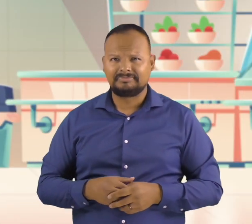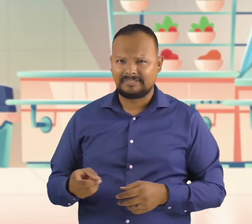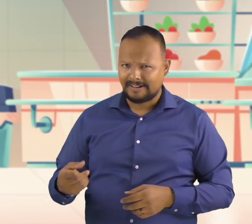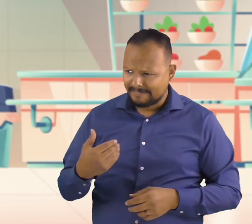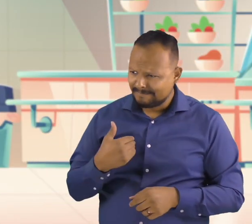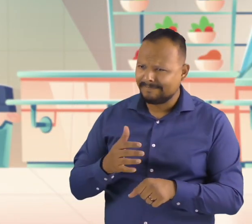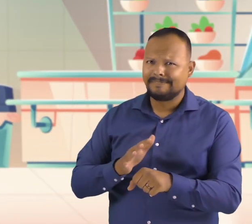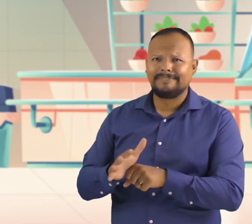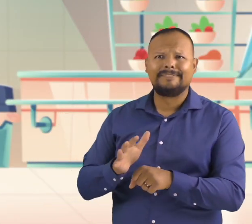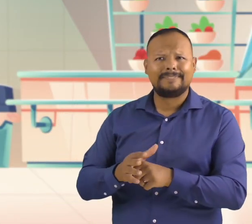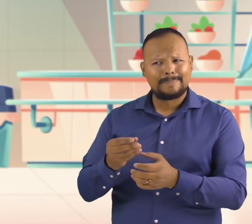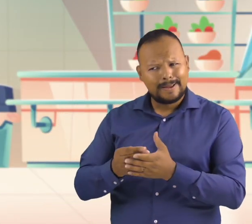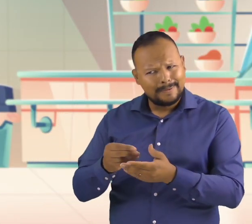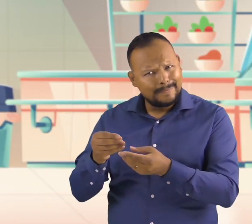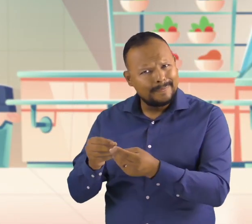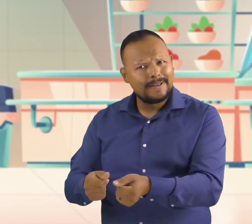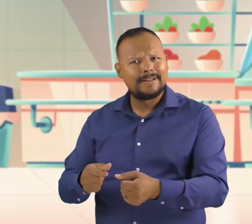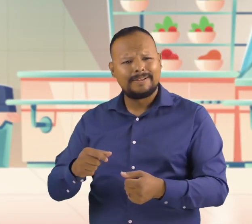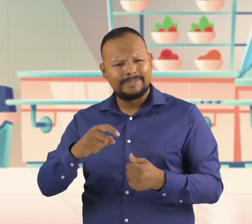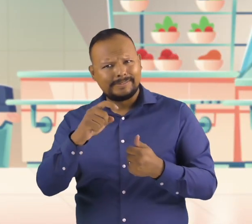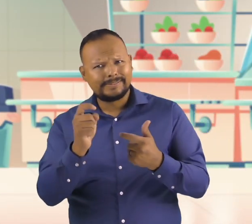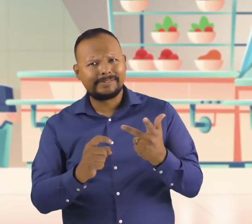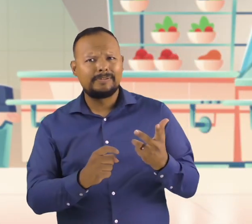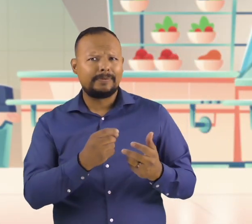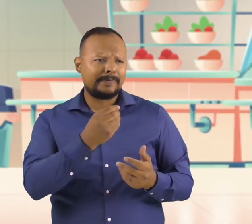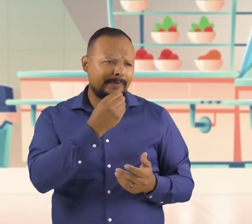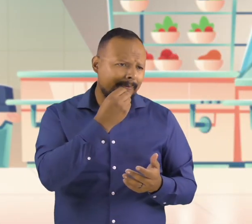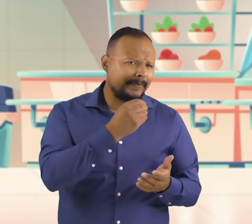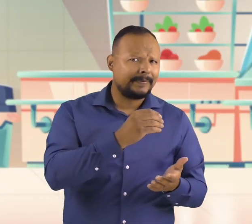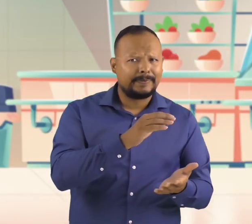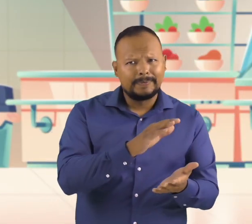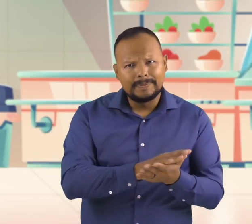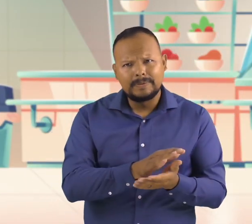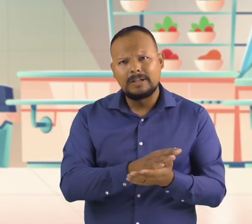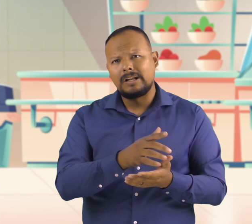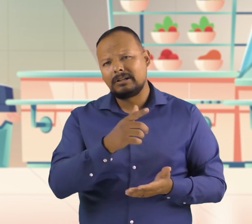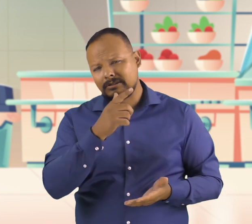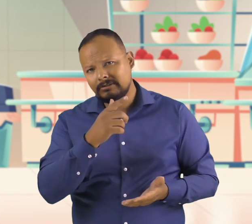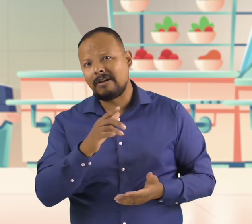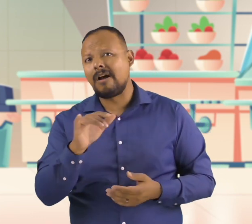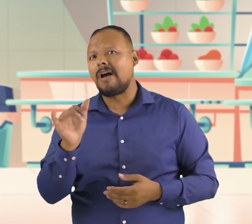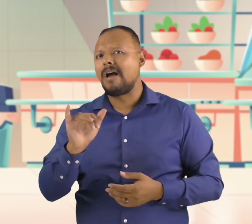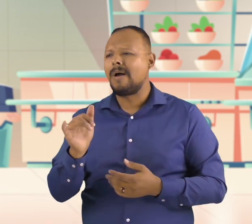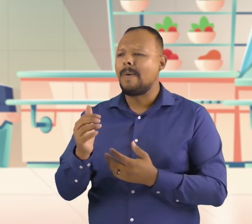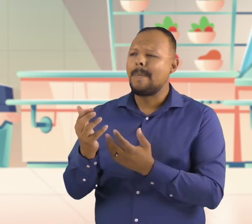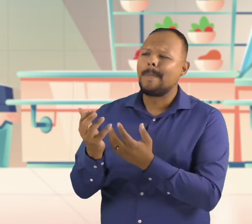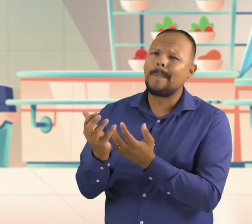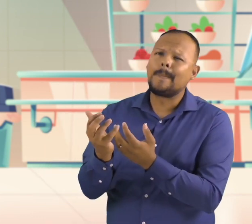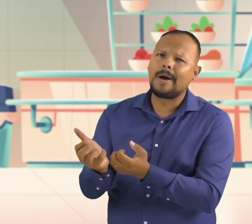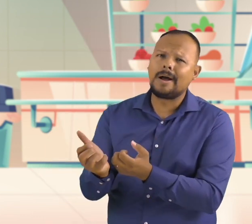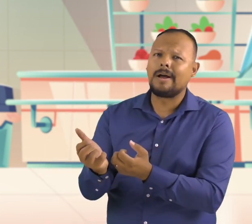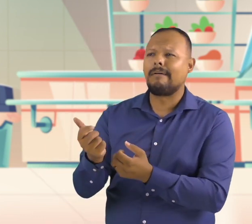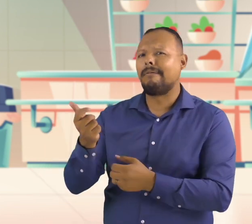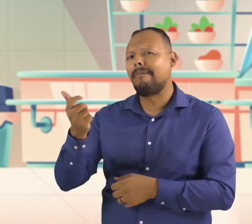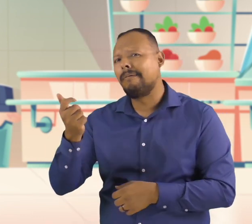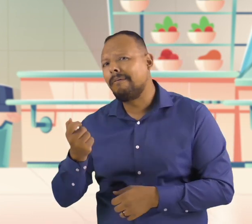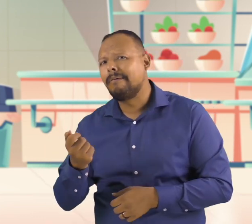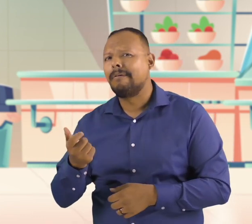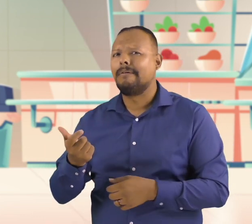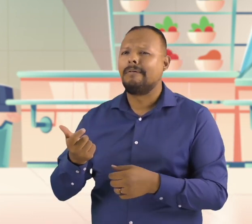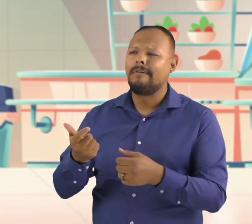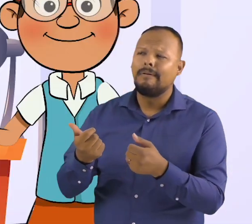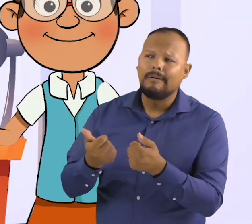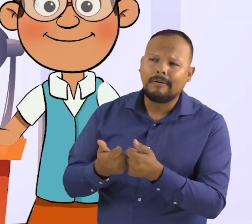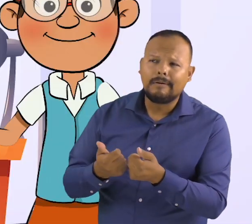It is awesome that Frankie has enough money to pay for her needs, school lunch, and her